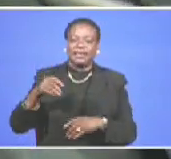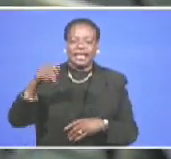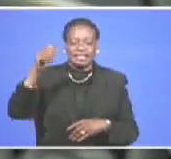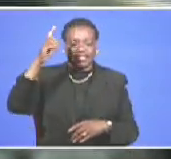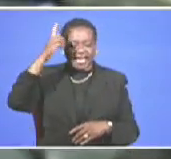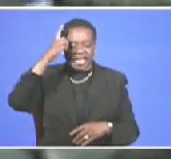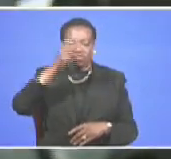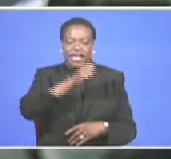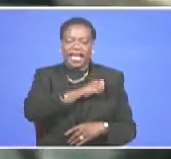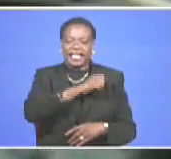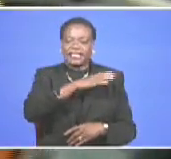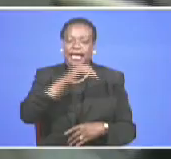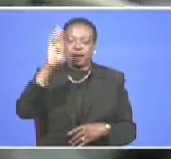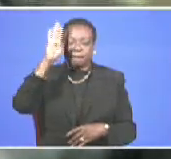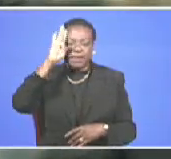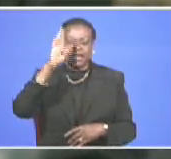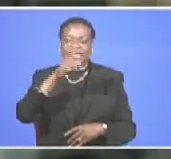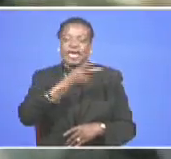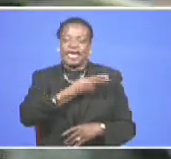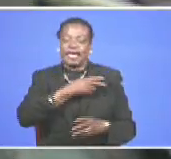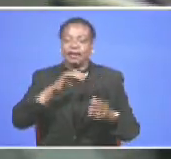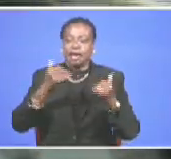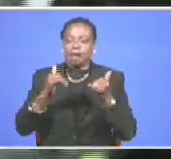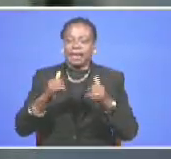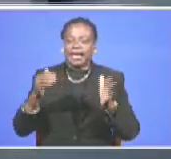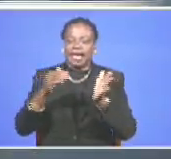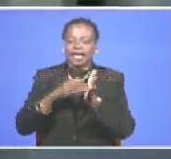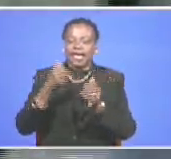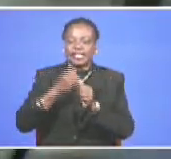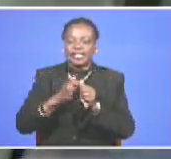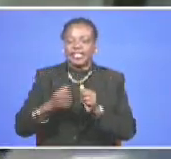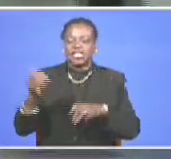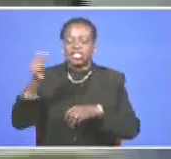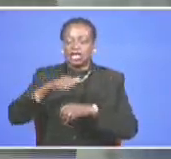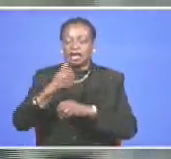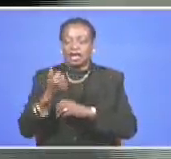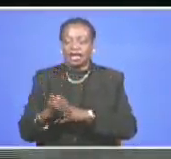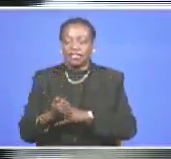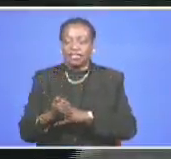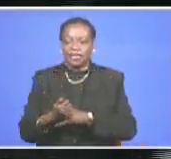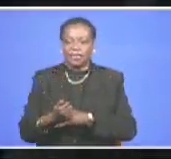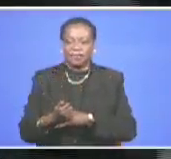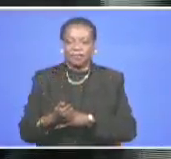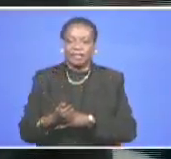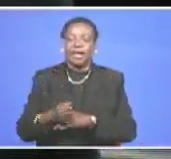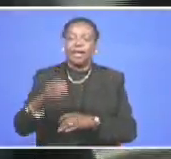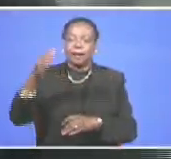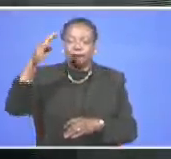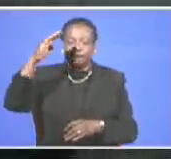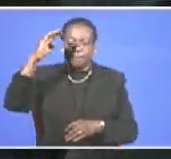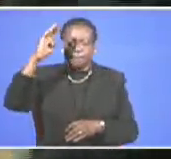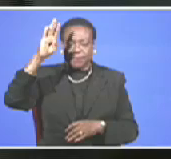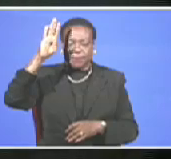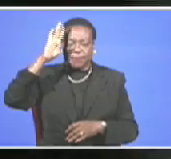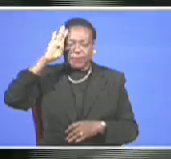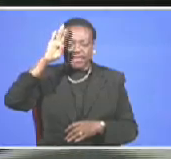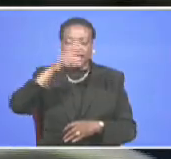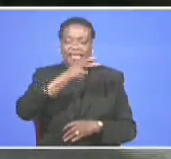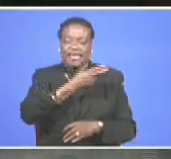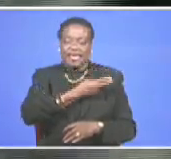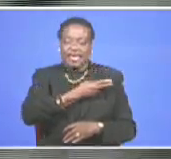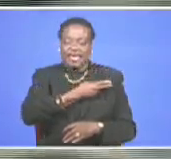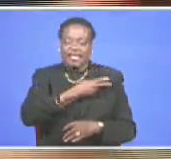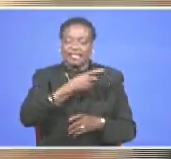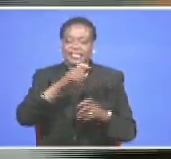against each other as the Suns and Kings did battle at the Talking Stick Arena. Buddy's Kings, however, getting the better of the Suns, securing a